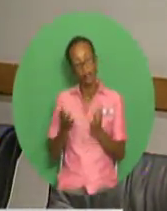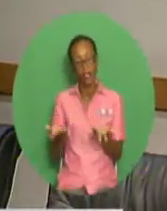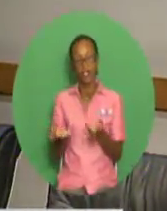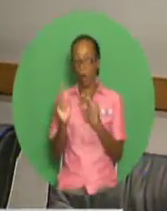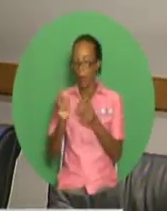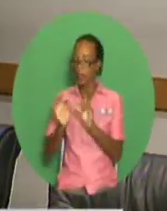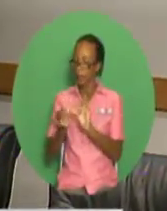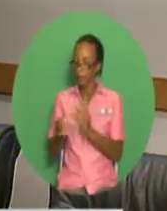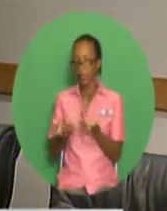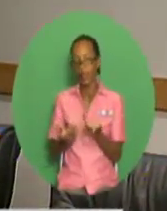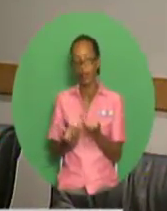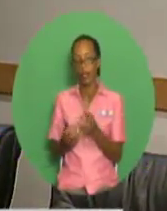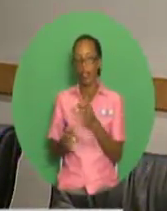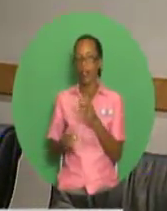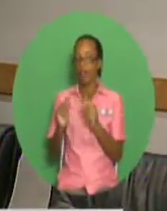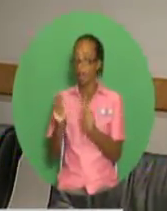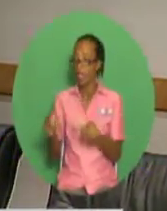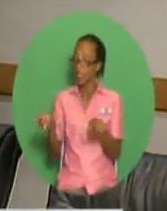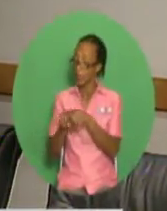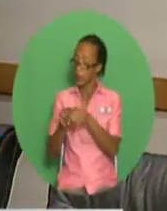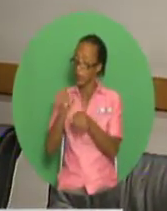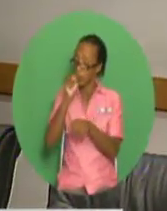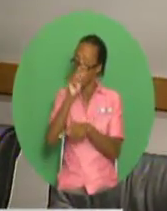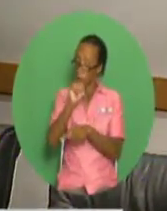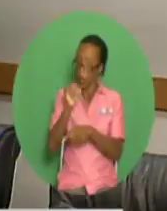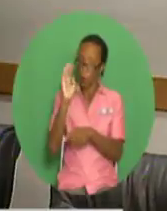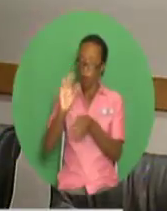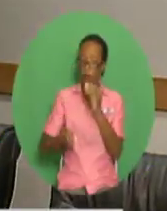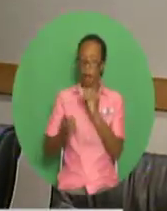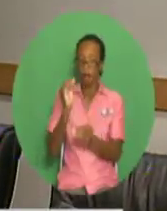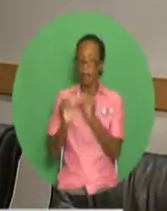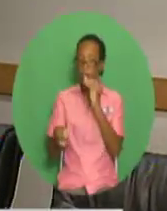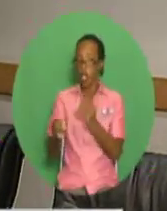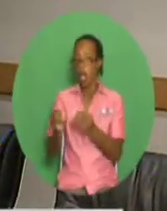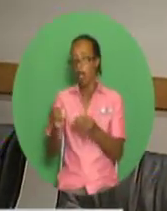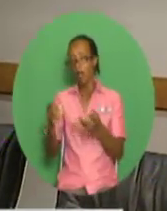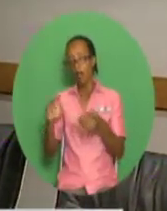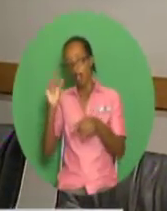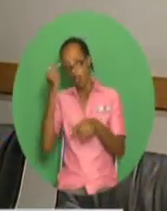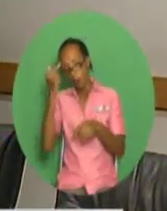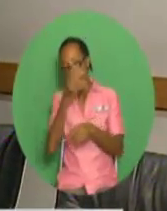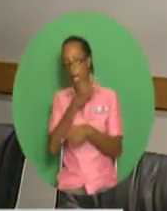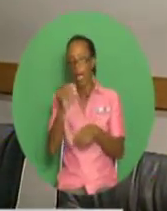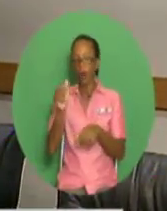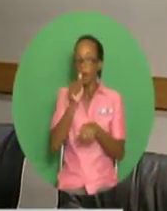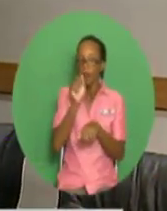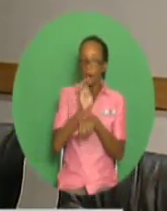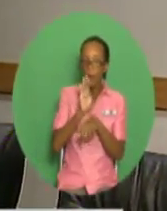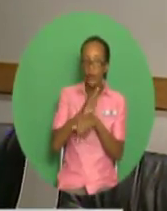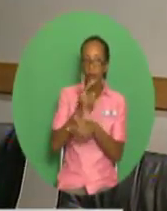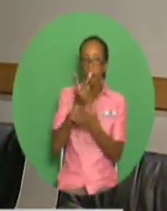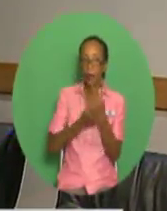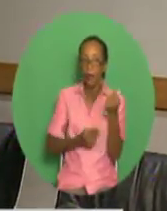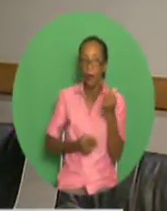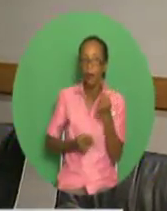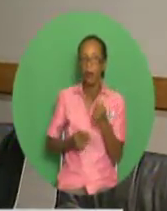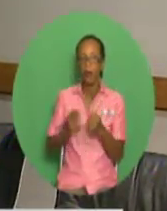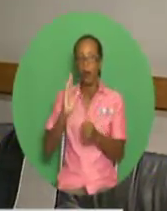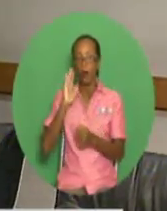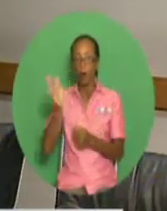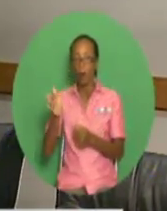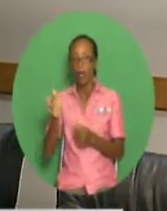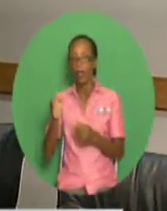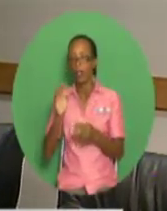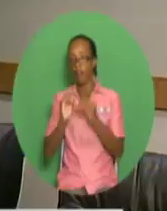have to fix it. We're going to fix the St. Madeleine. We're looking at a public-private arrangement. We're going to look at doing Sevilla